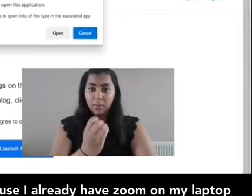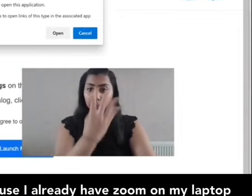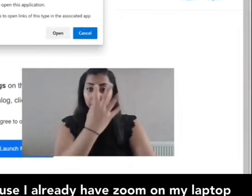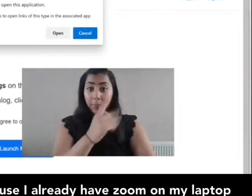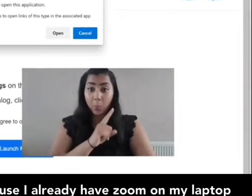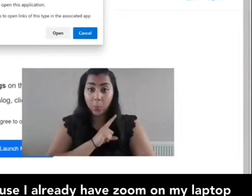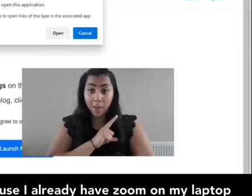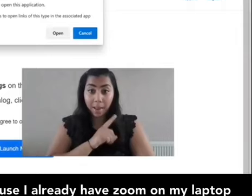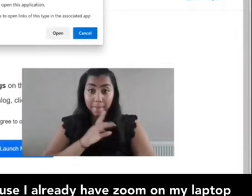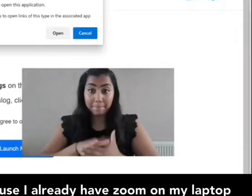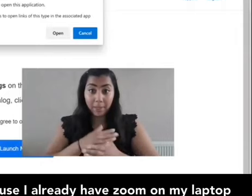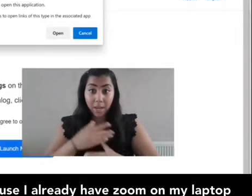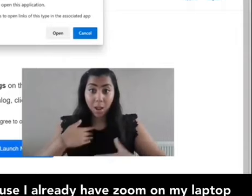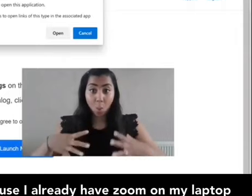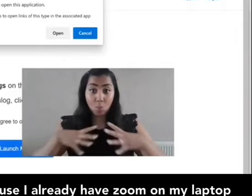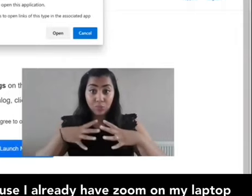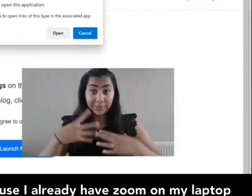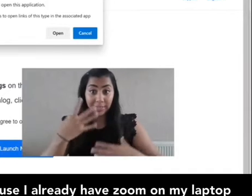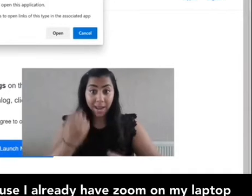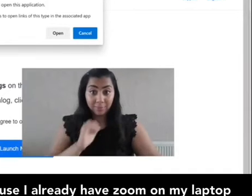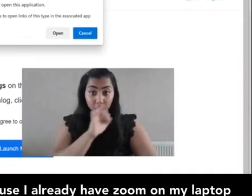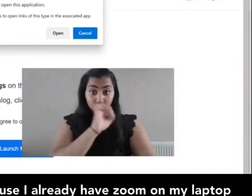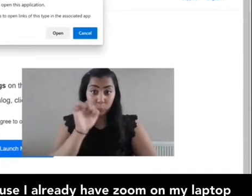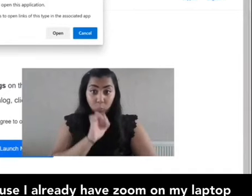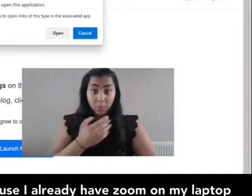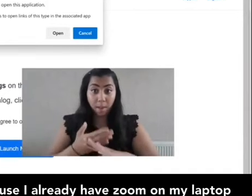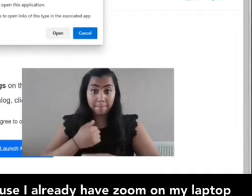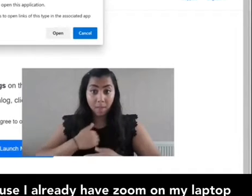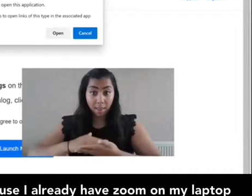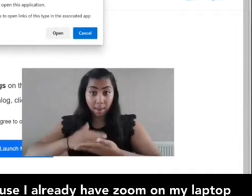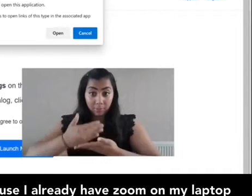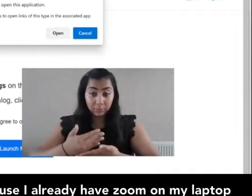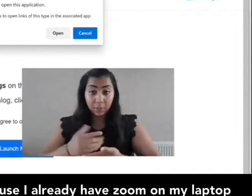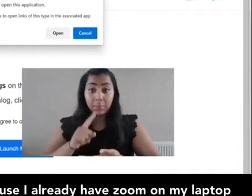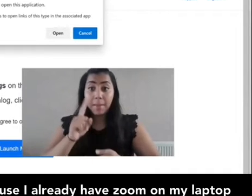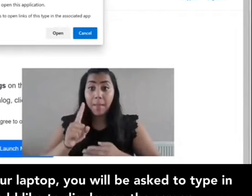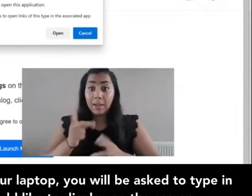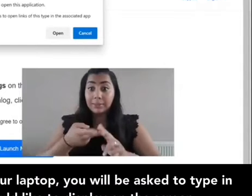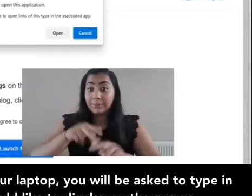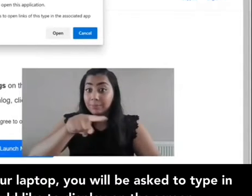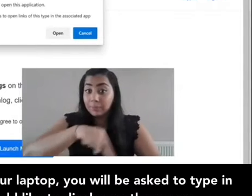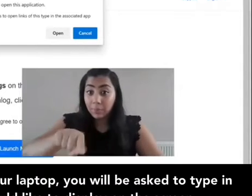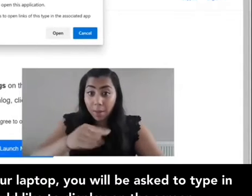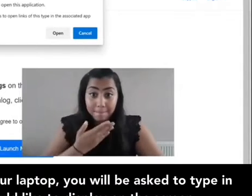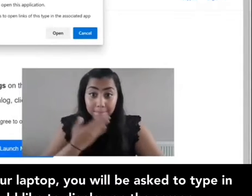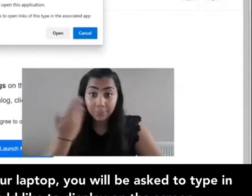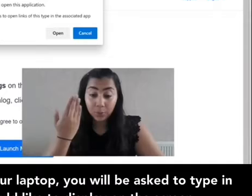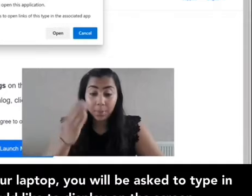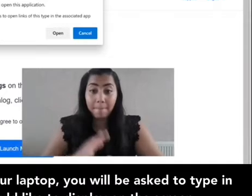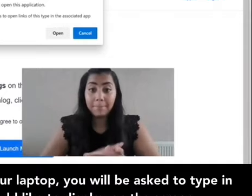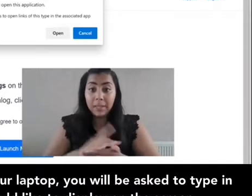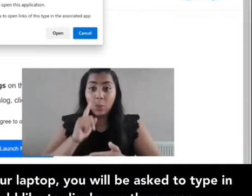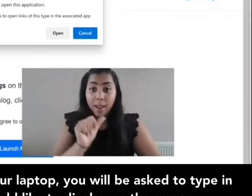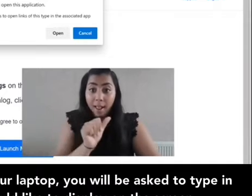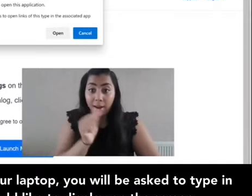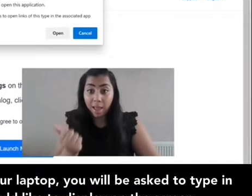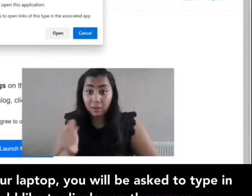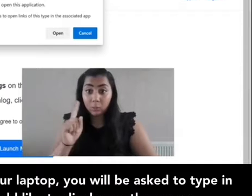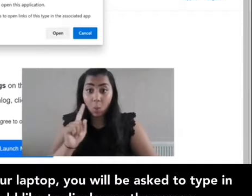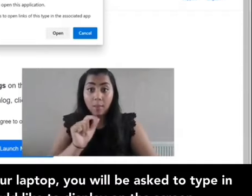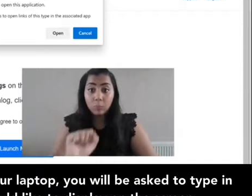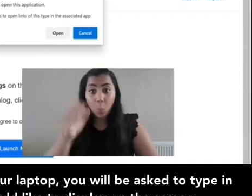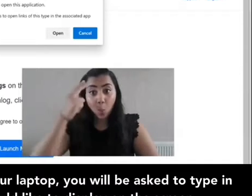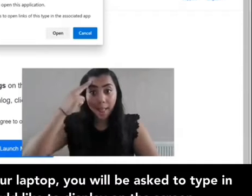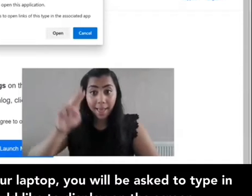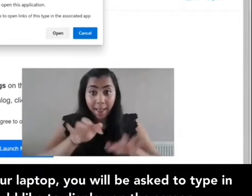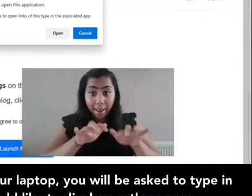This pop-up is coming up because I already have Zoom on my laptop. If you do not have Zoom on your laptop, you will be asked to type in